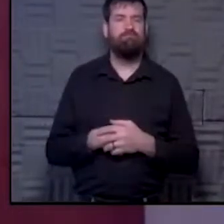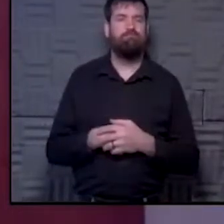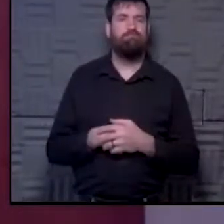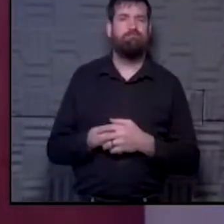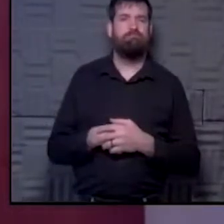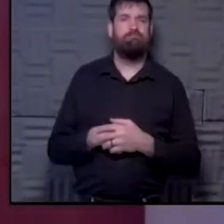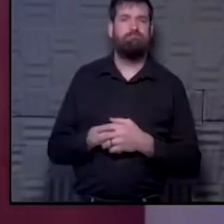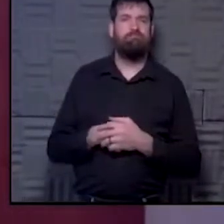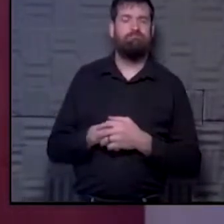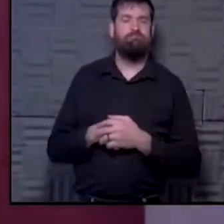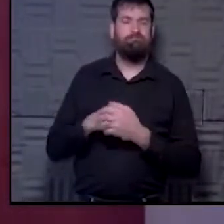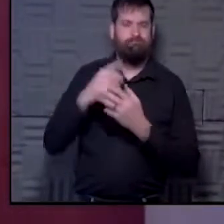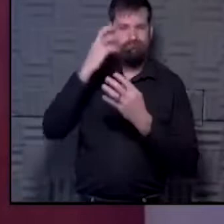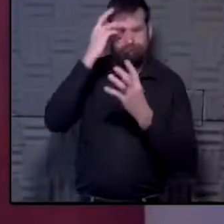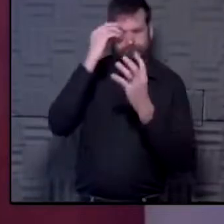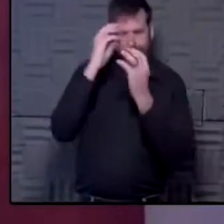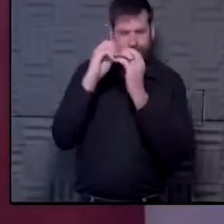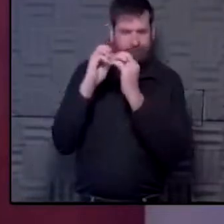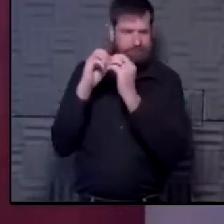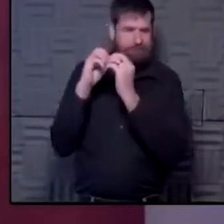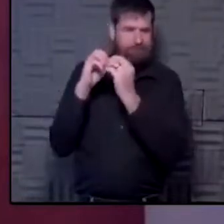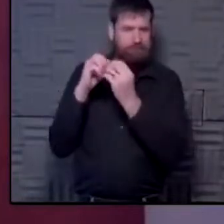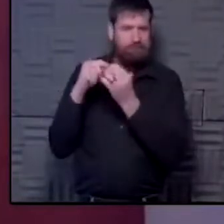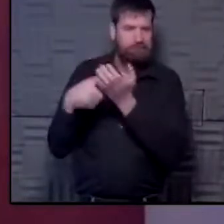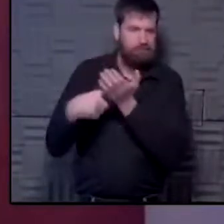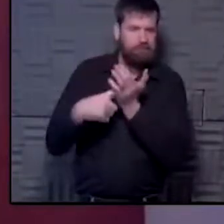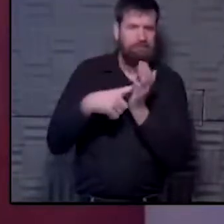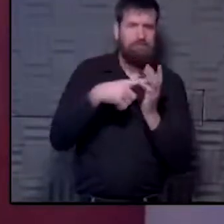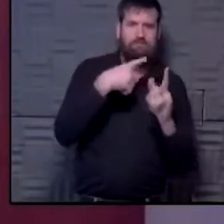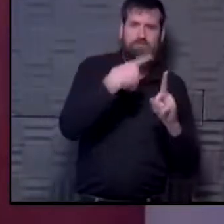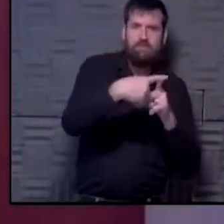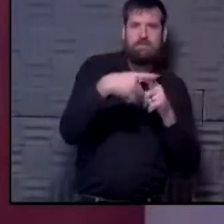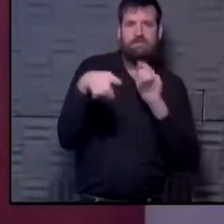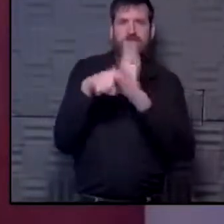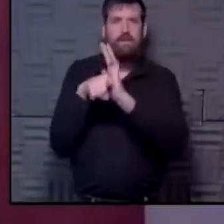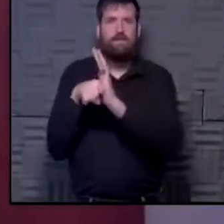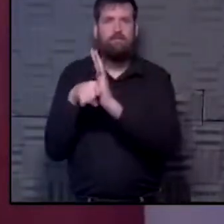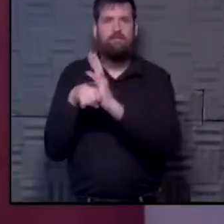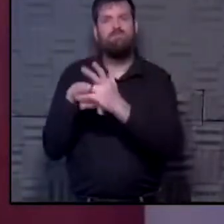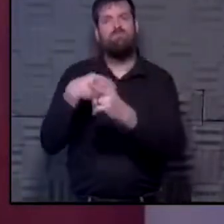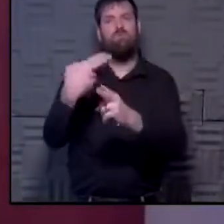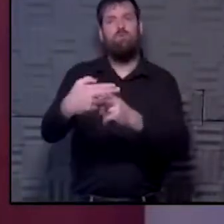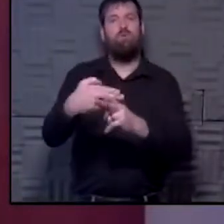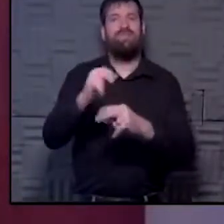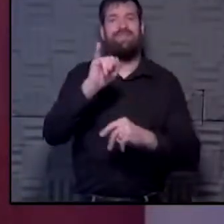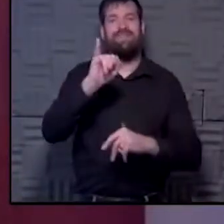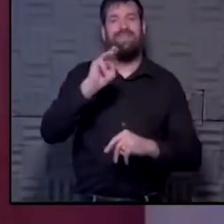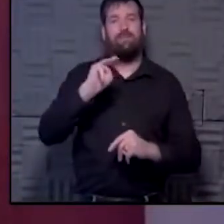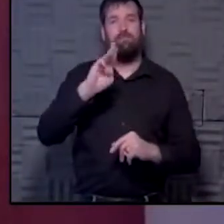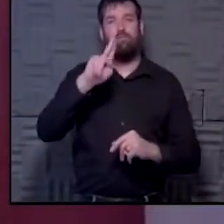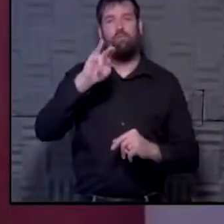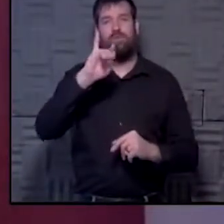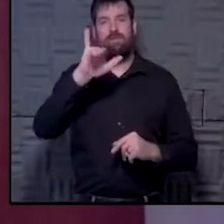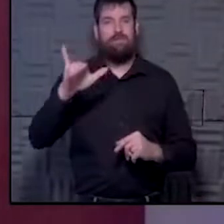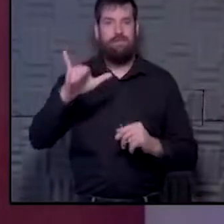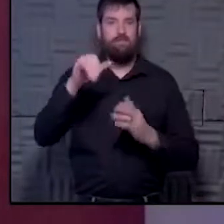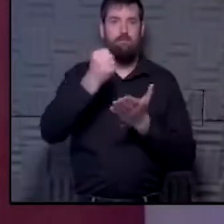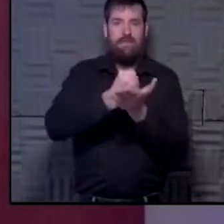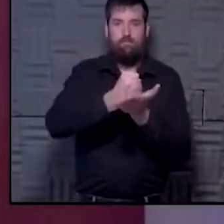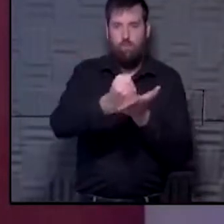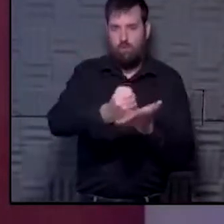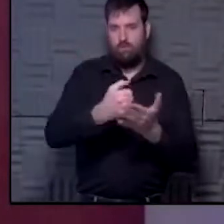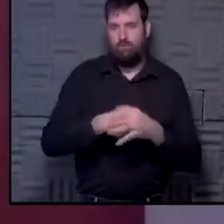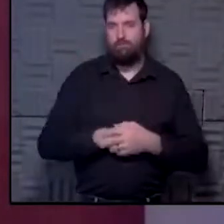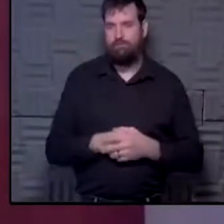together through the pluses and the minuses of what's been called an immunity passport.